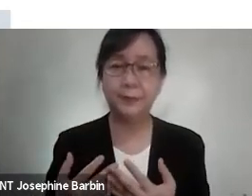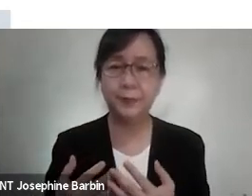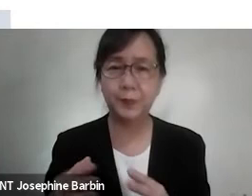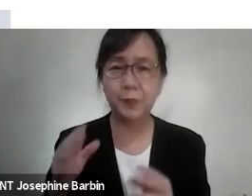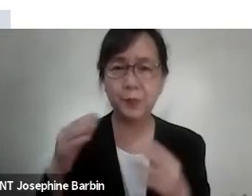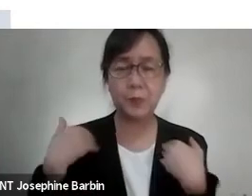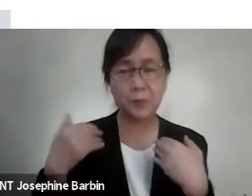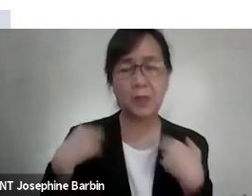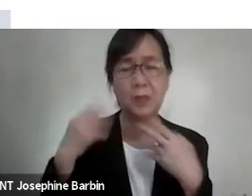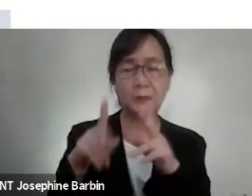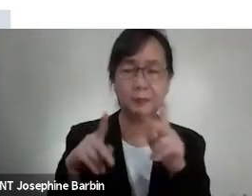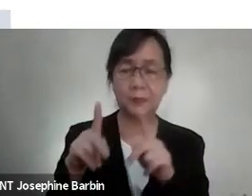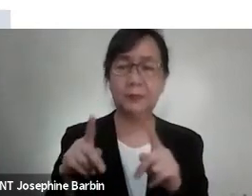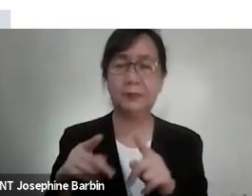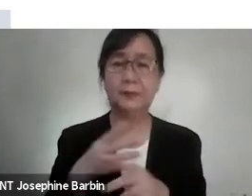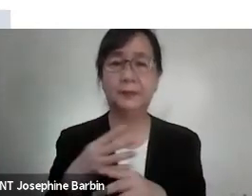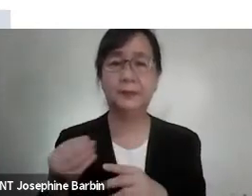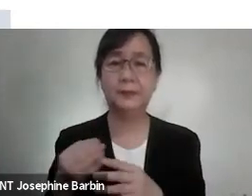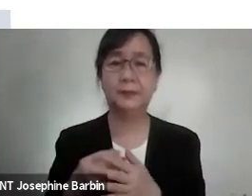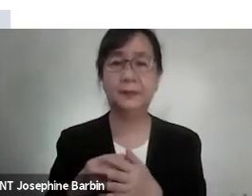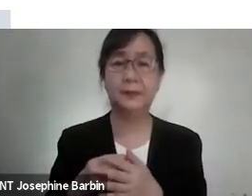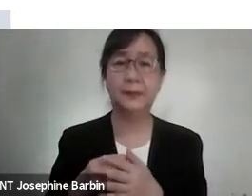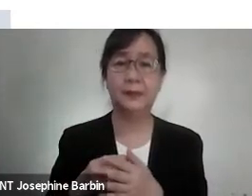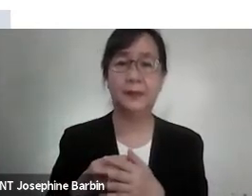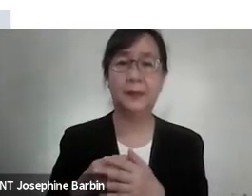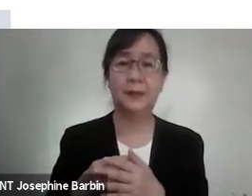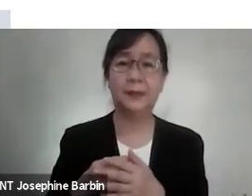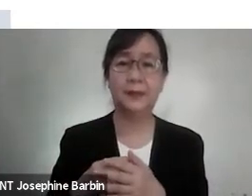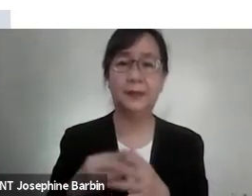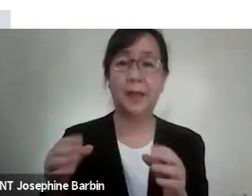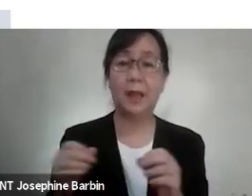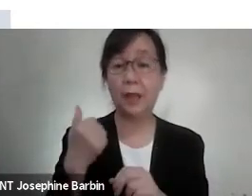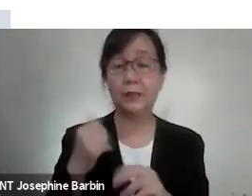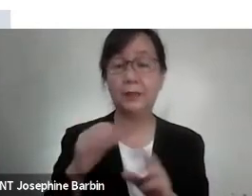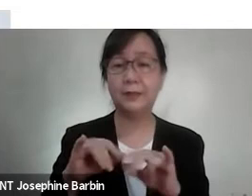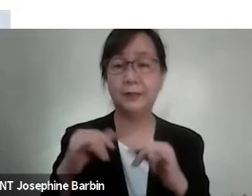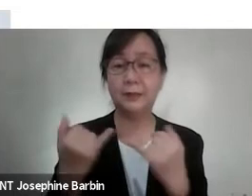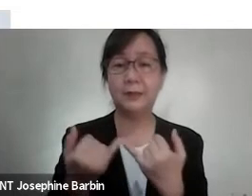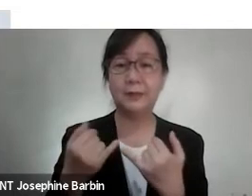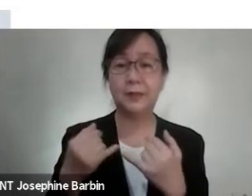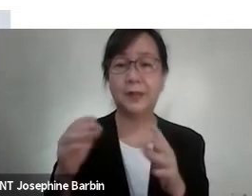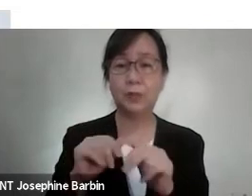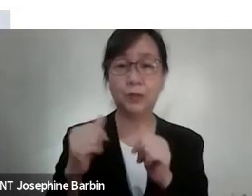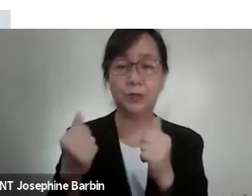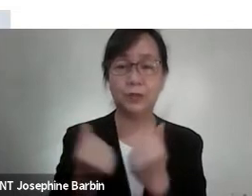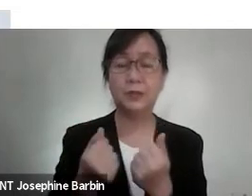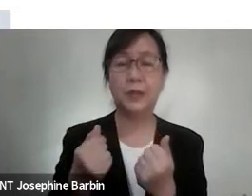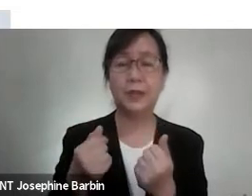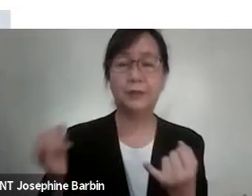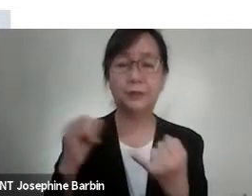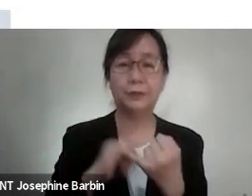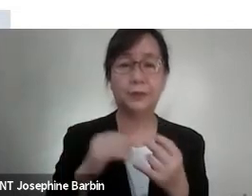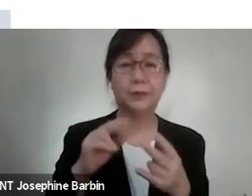young people, and also relevant agencies, and also CSOs involved. And number